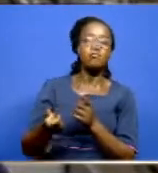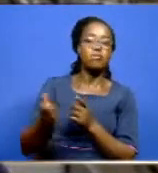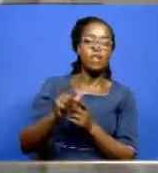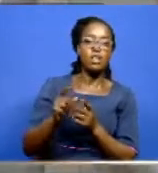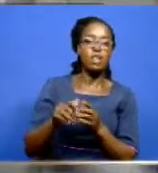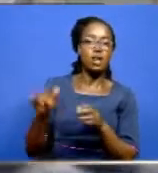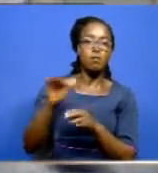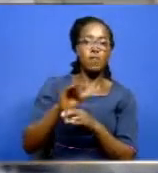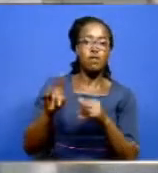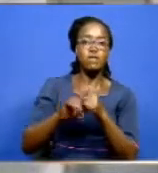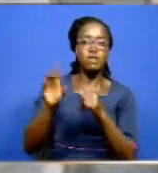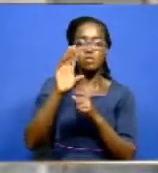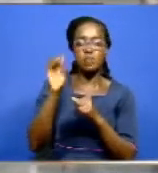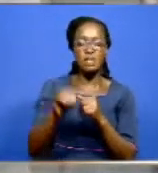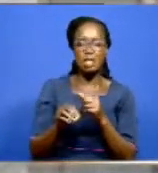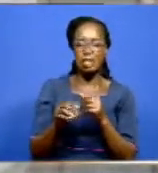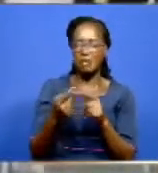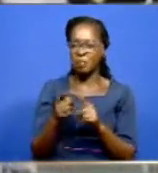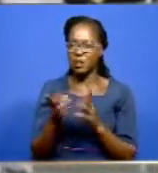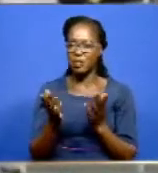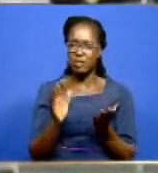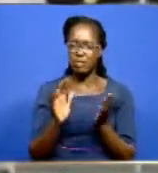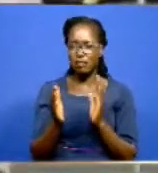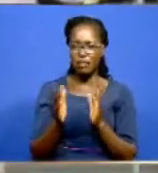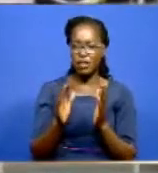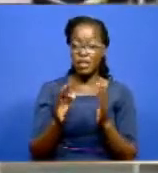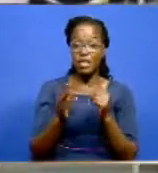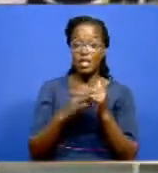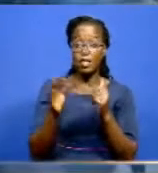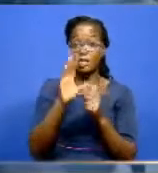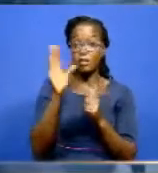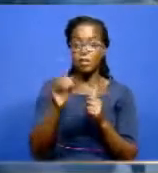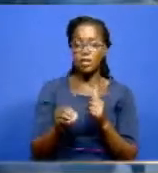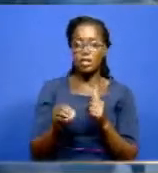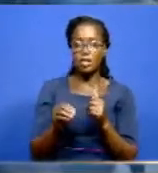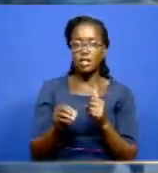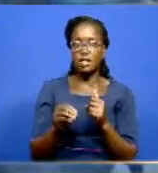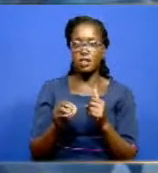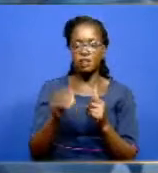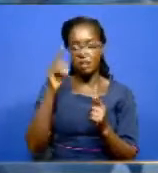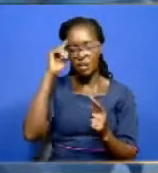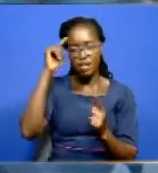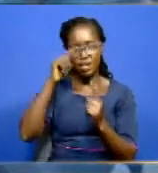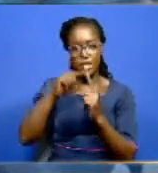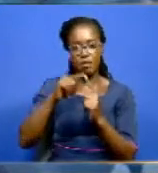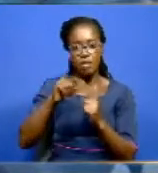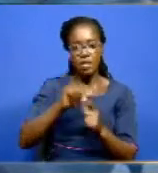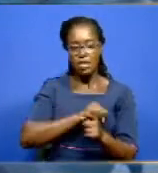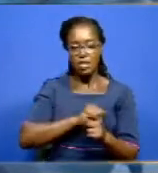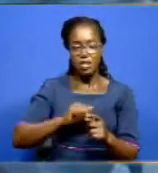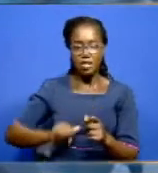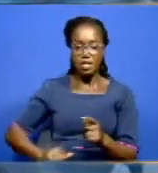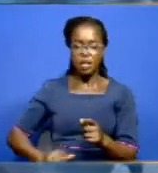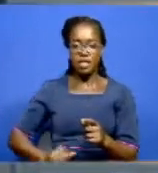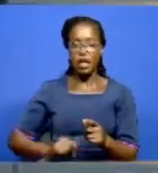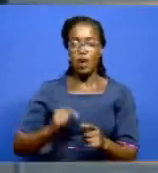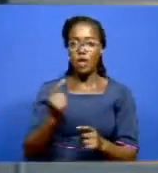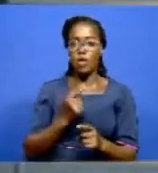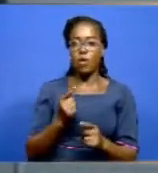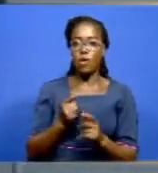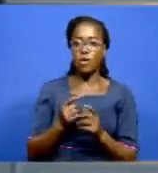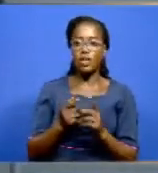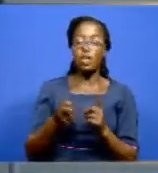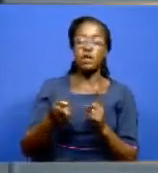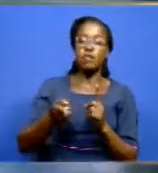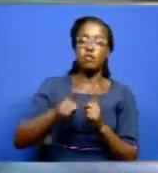even though analysts are tipping growth of around 8%. China was the only major economy last year to report